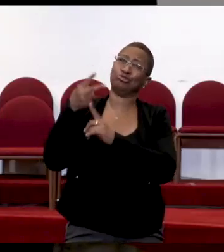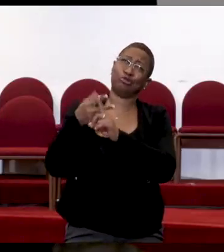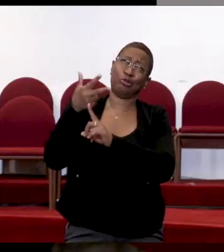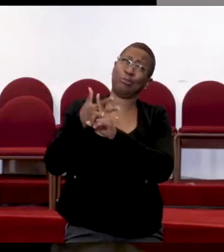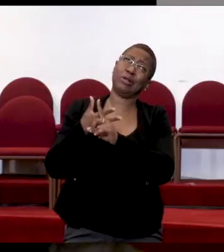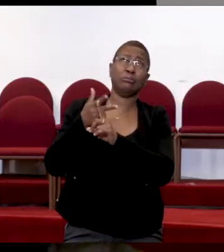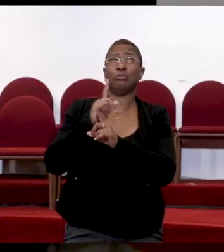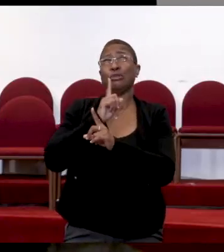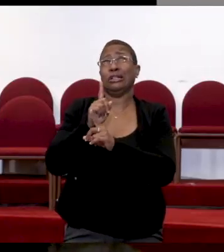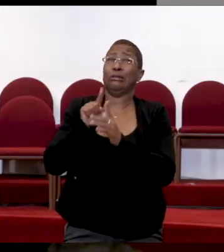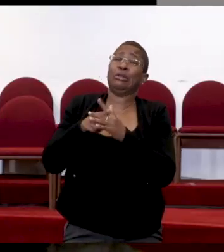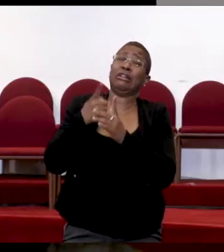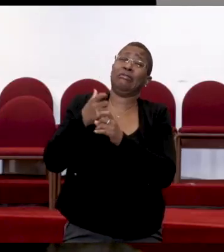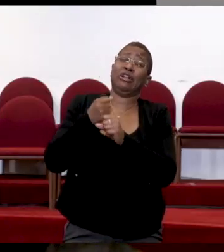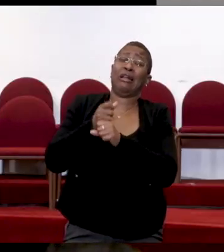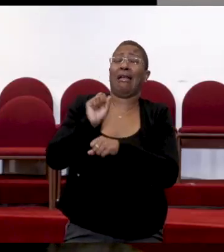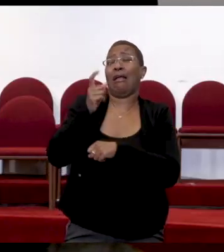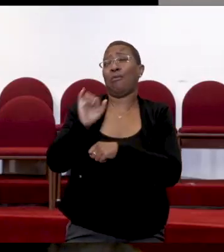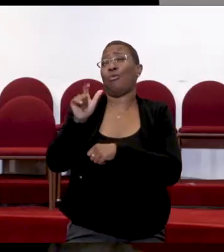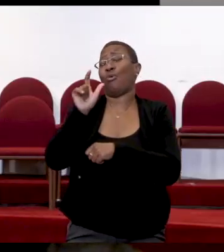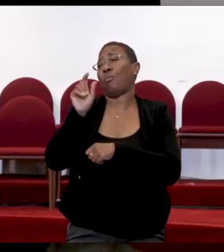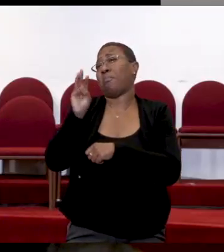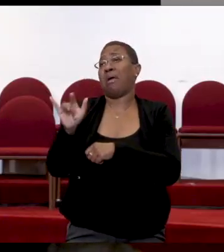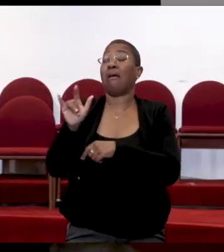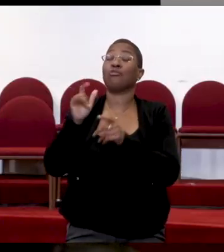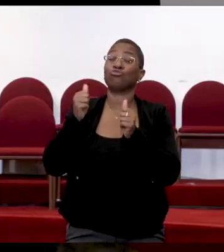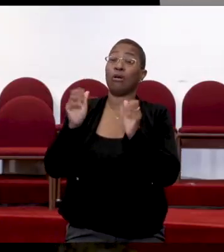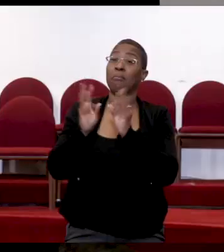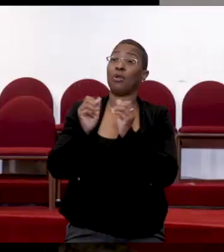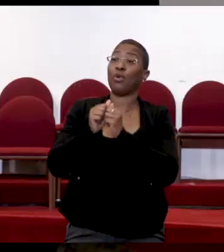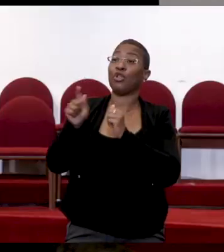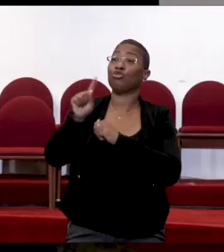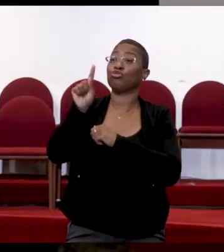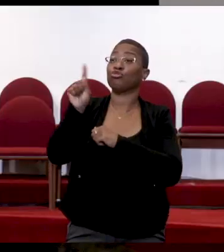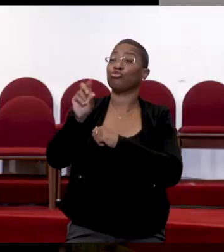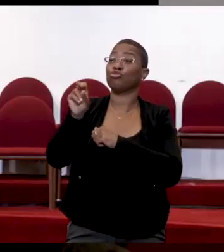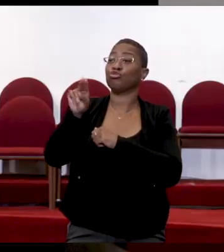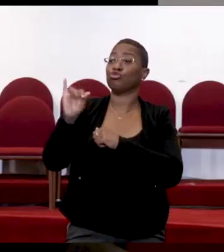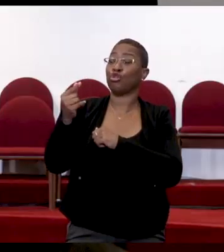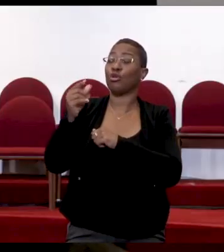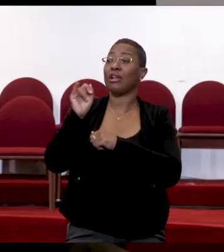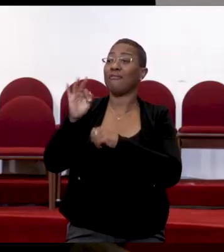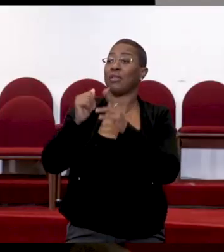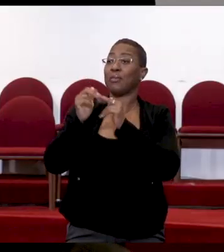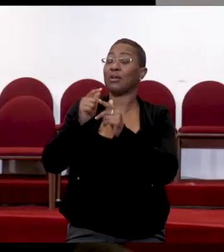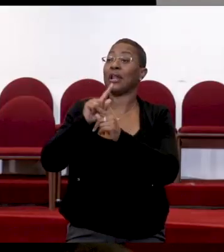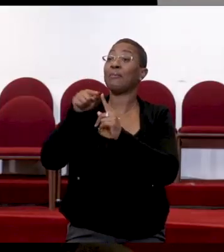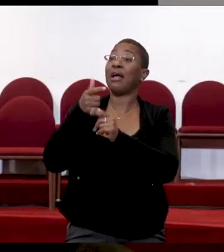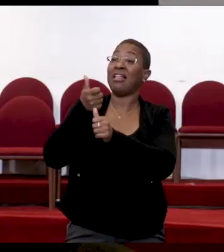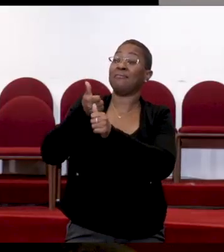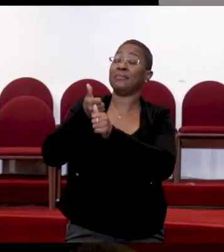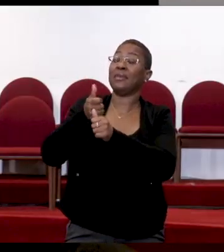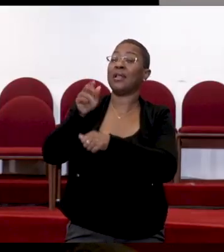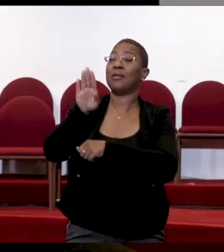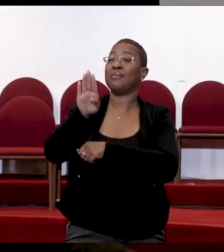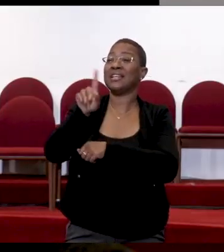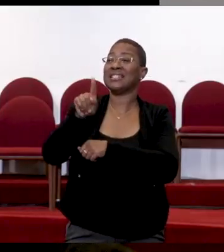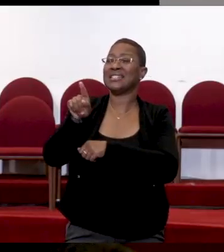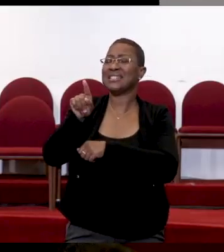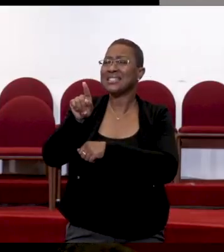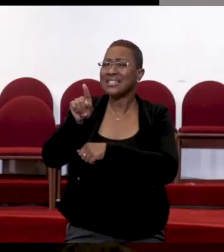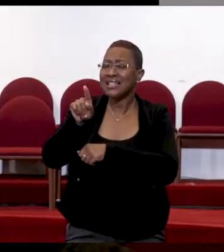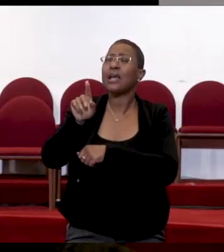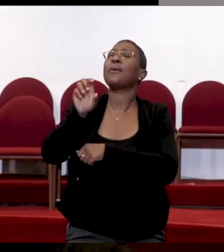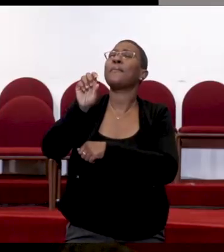year, probably April or May, trying to get a meeting with you about the zoning of the building and also about their BC tickets. I just got them their second